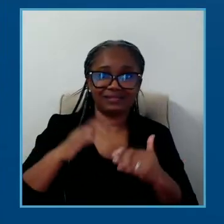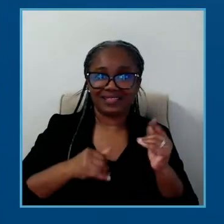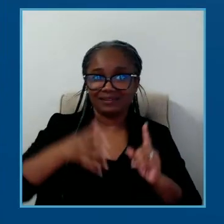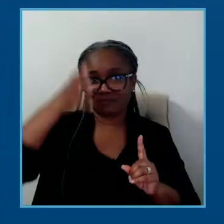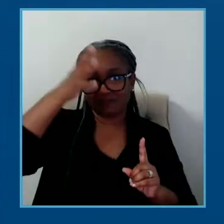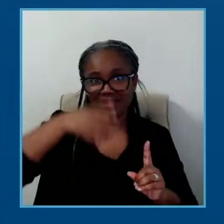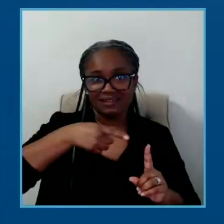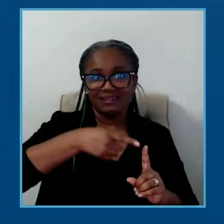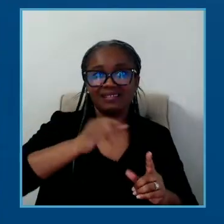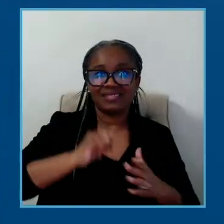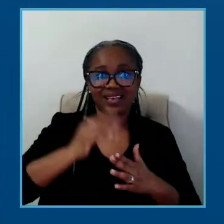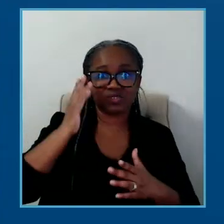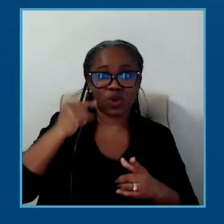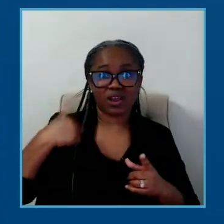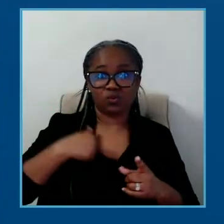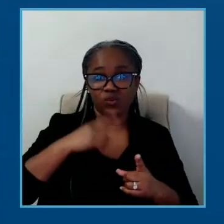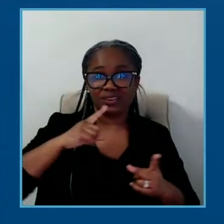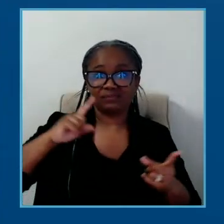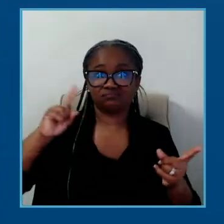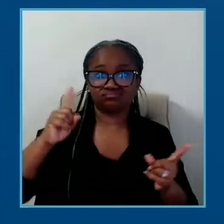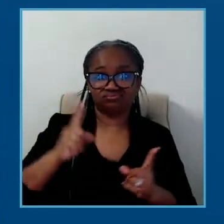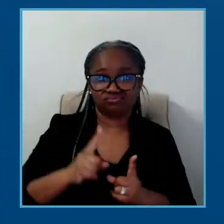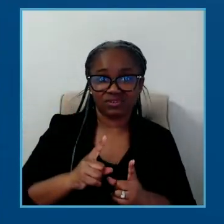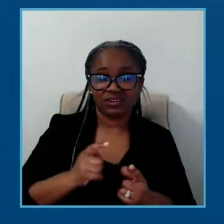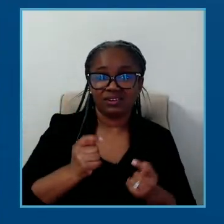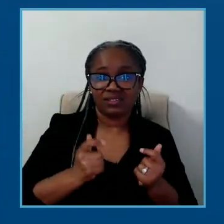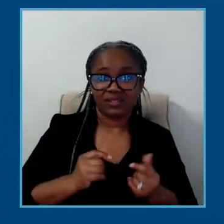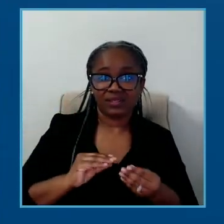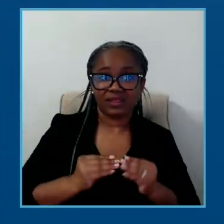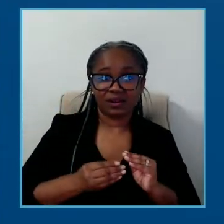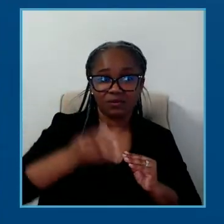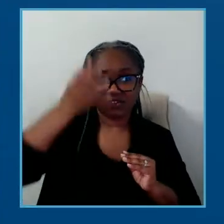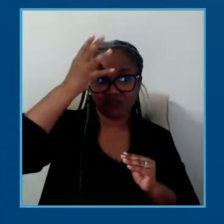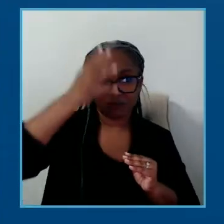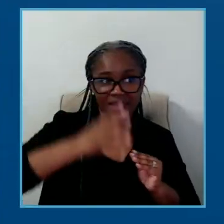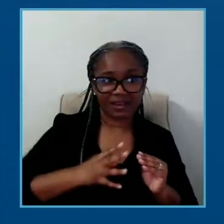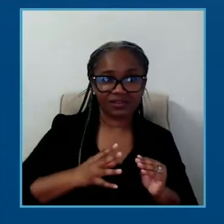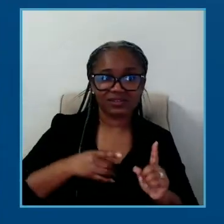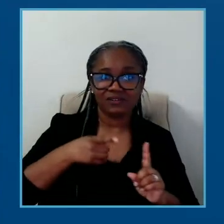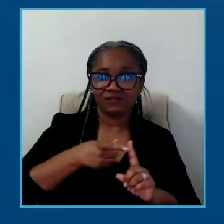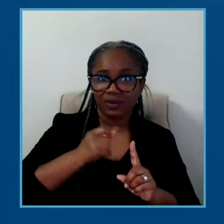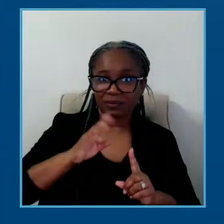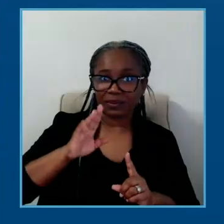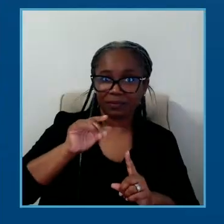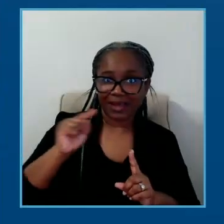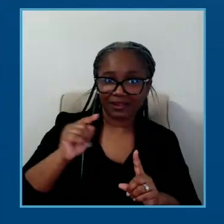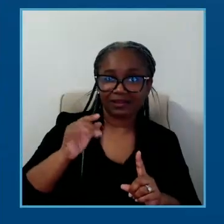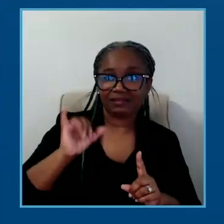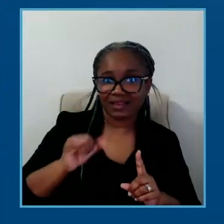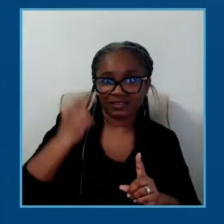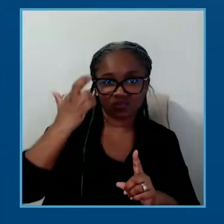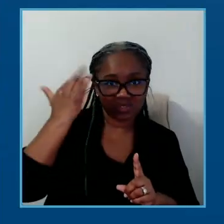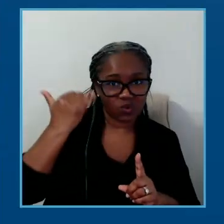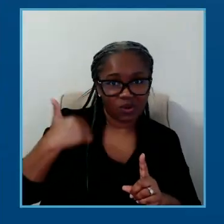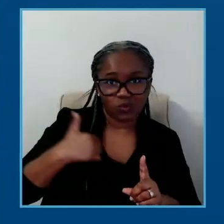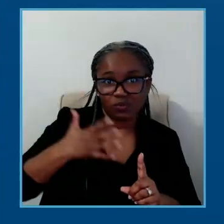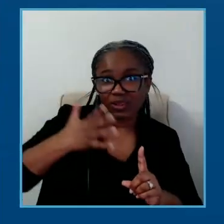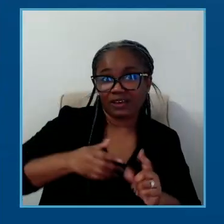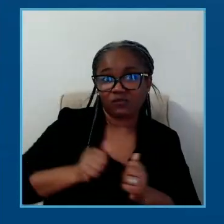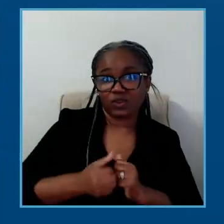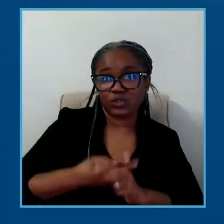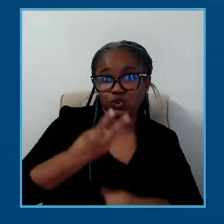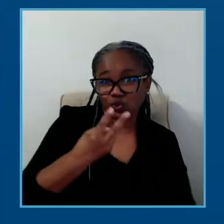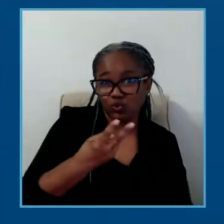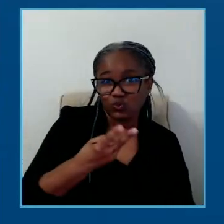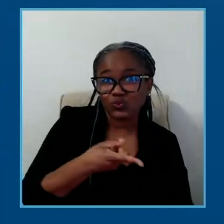two. And so I think that that's why we did. It was a problem. And I think it's